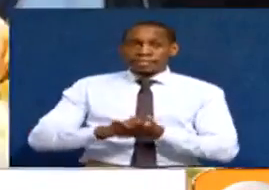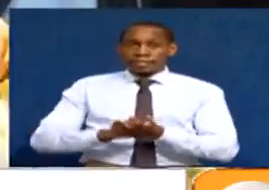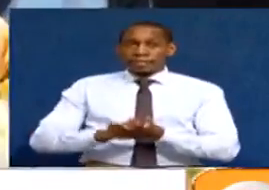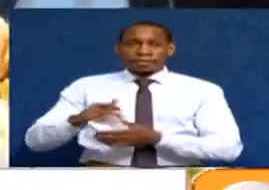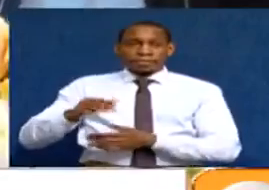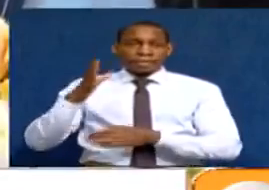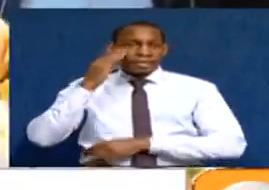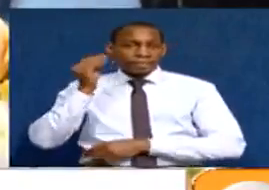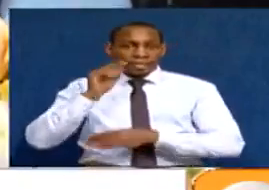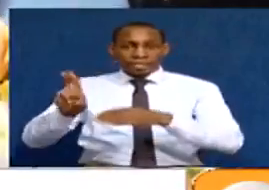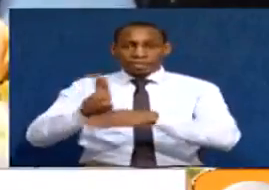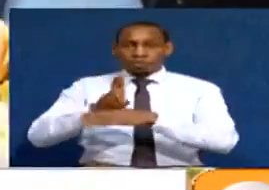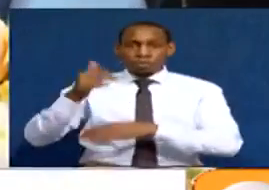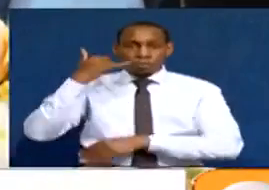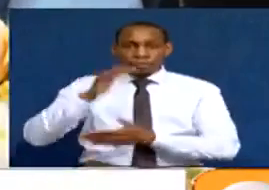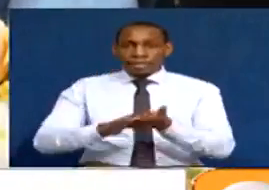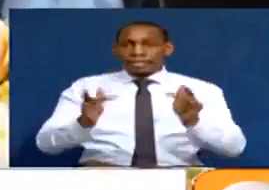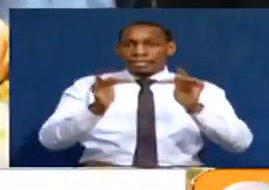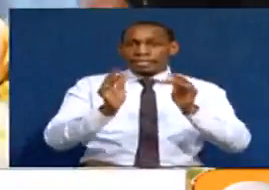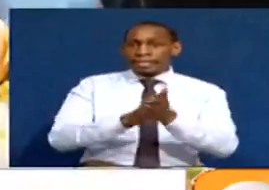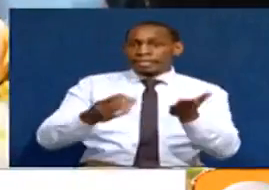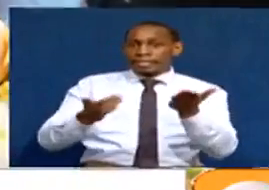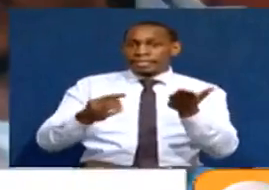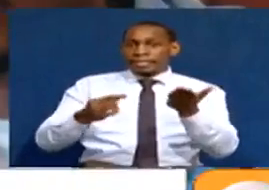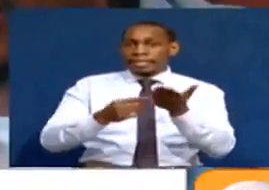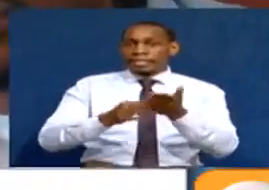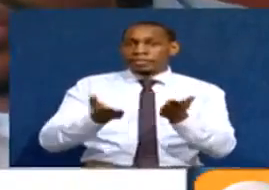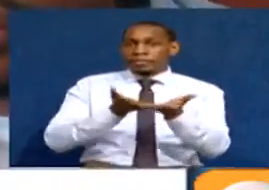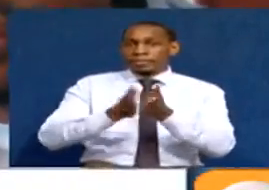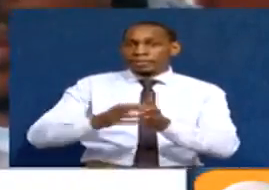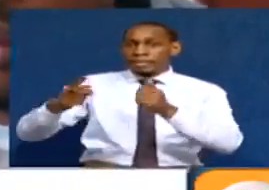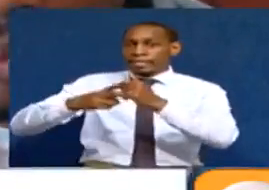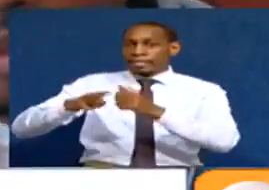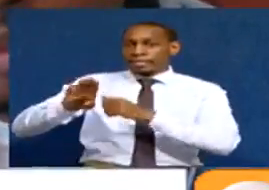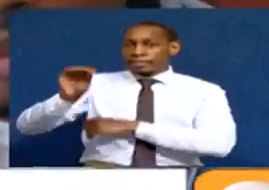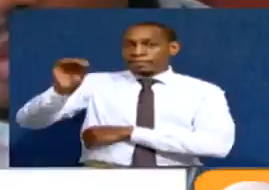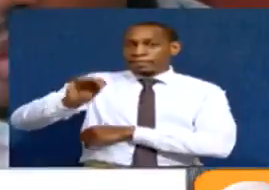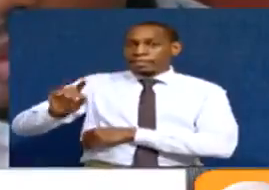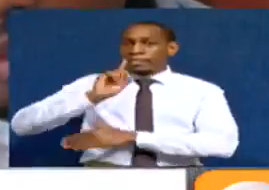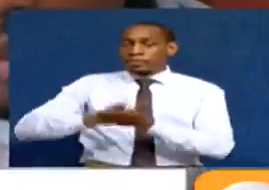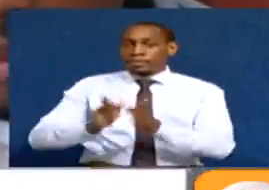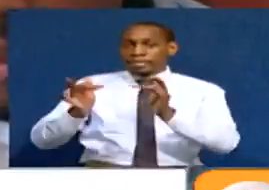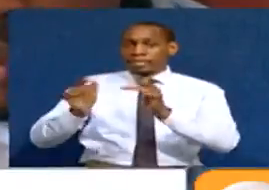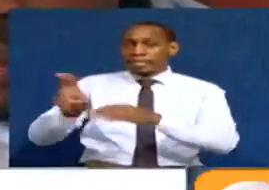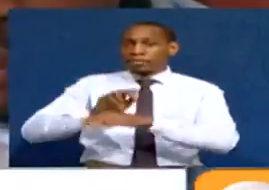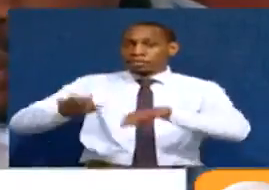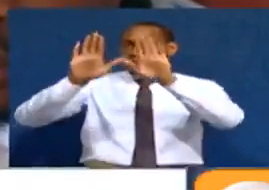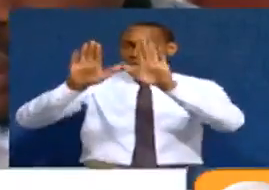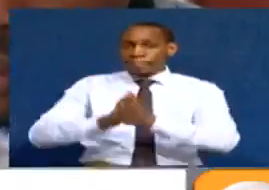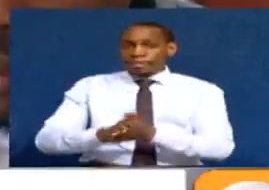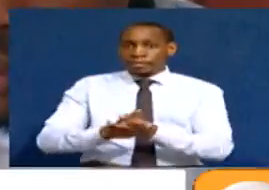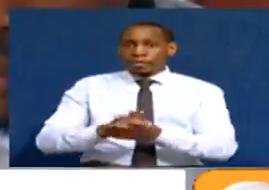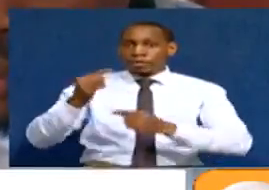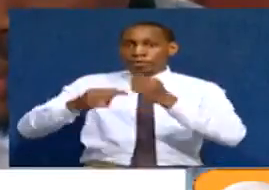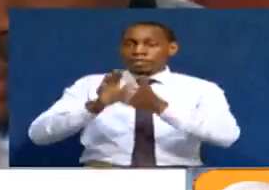of using mobile phones, internet and digital service, and 74% said the use of internet was important for meeting